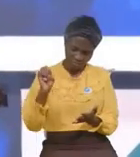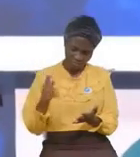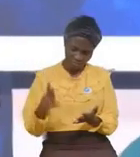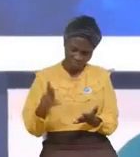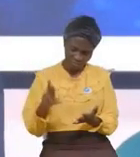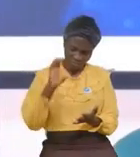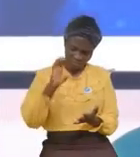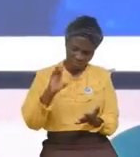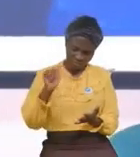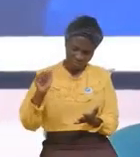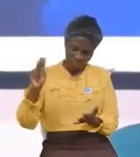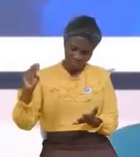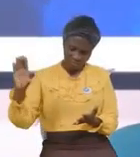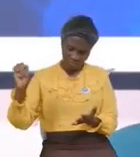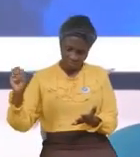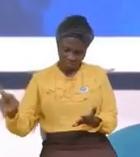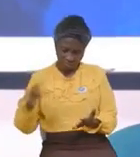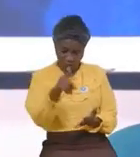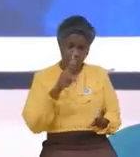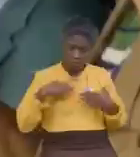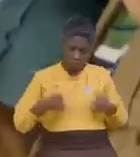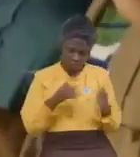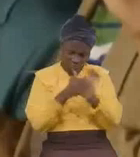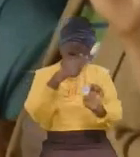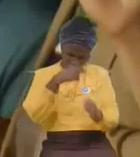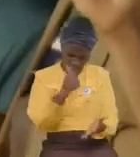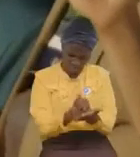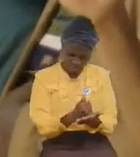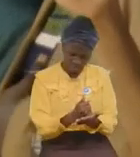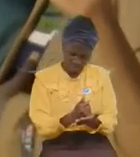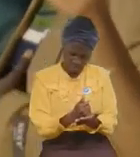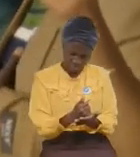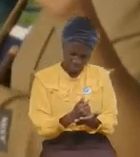Cancer, you are healed in Jesus' name.